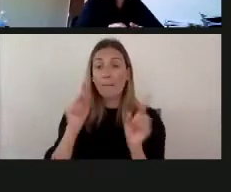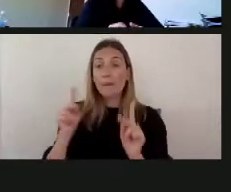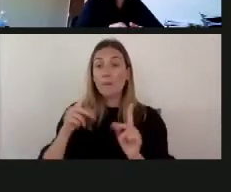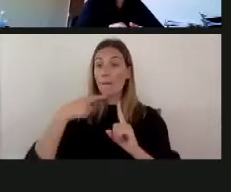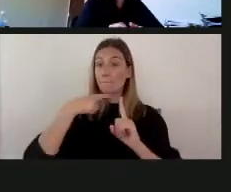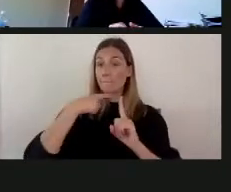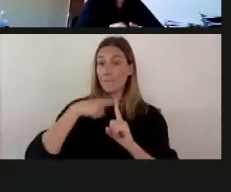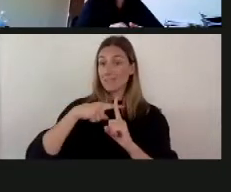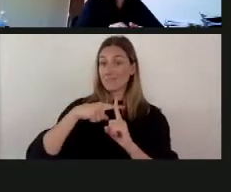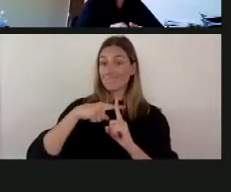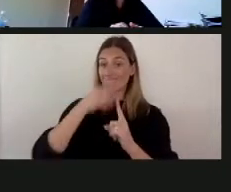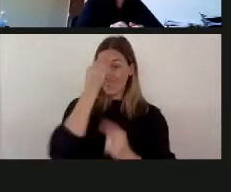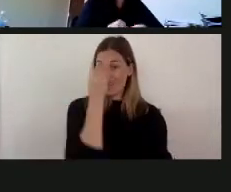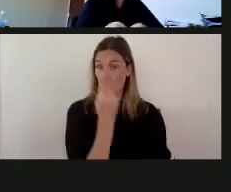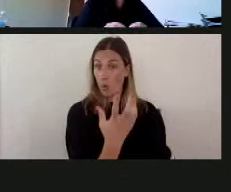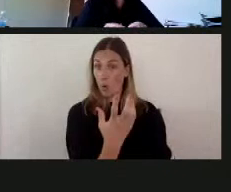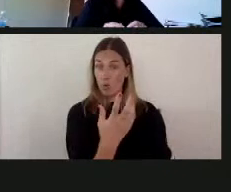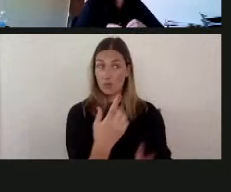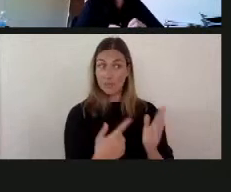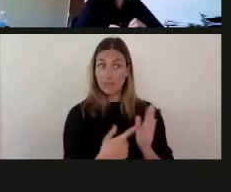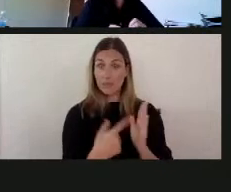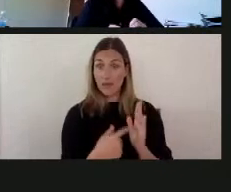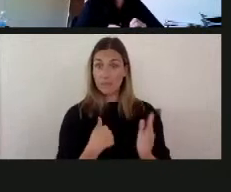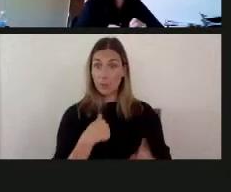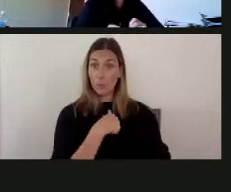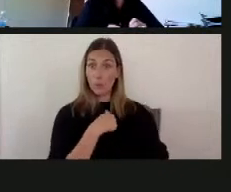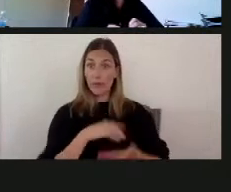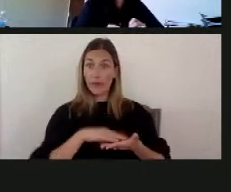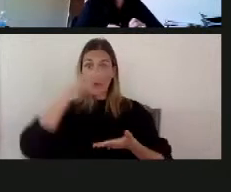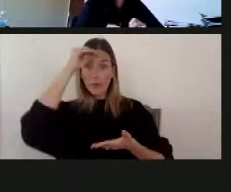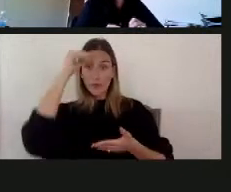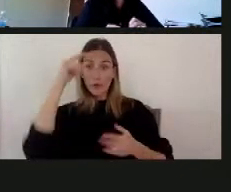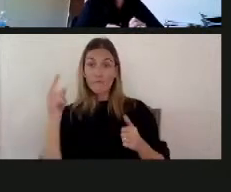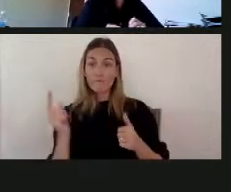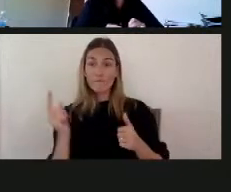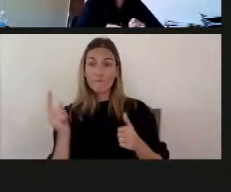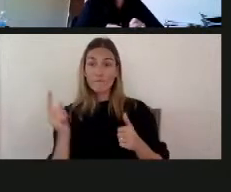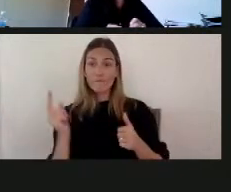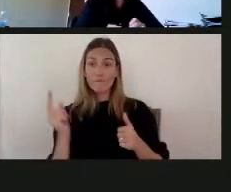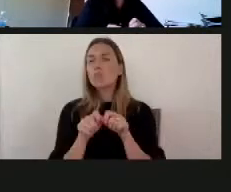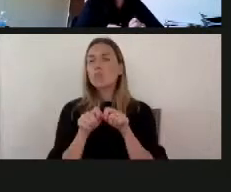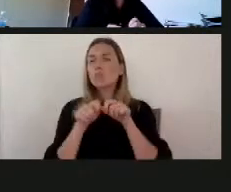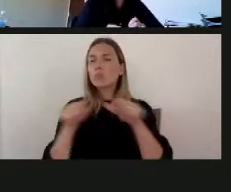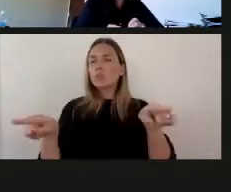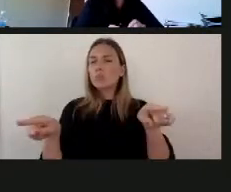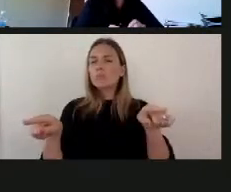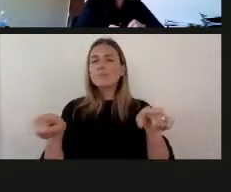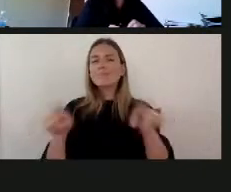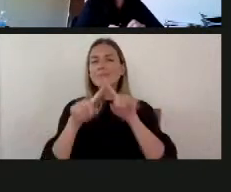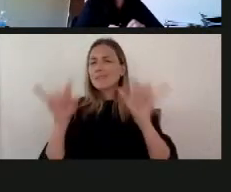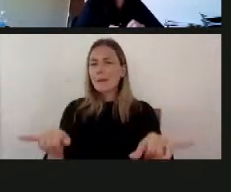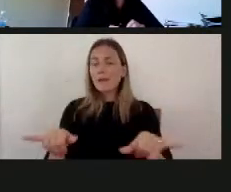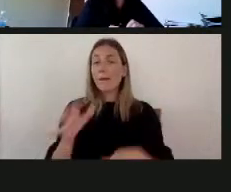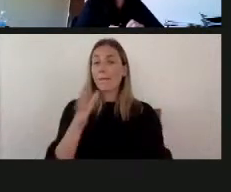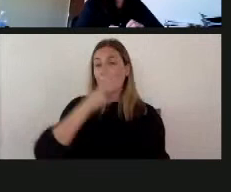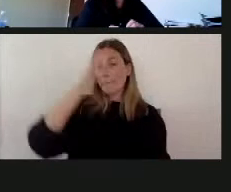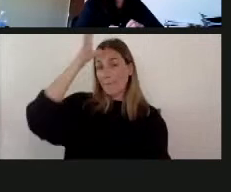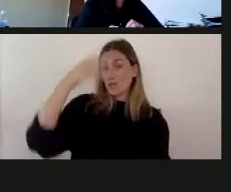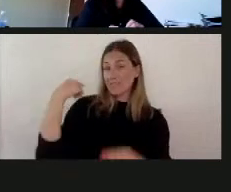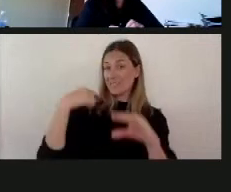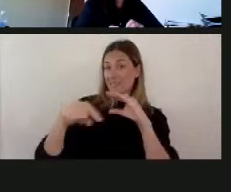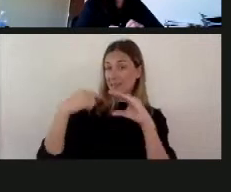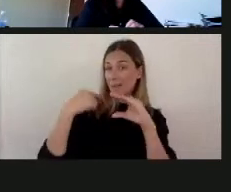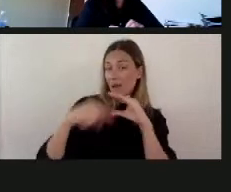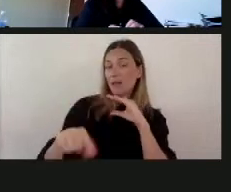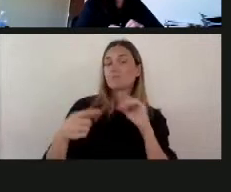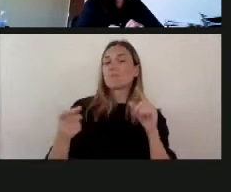positive, because sometimes we know before they do, even though the message goes to the email box that the parents use when they